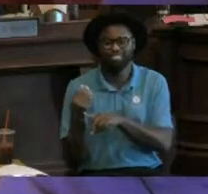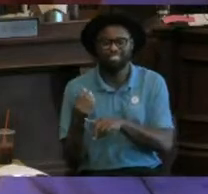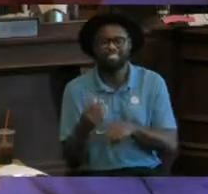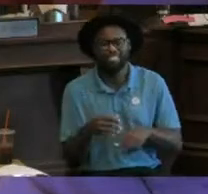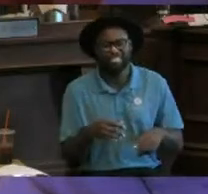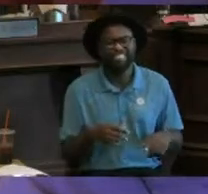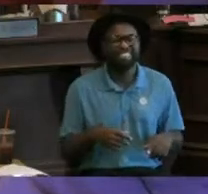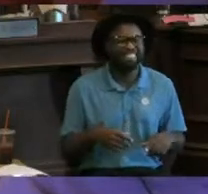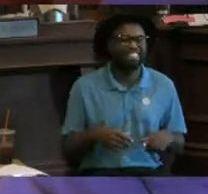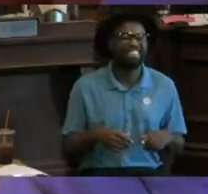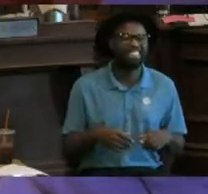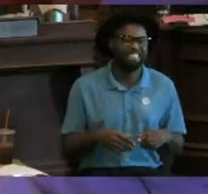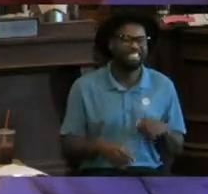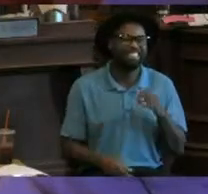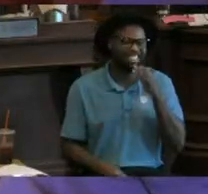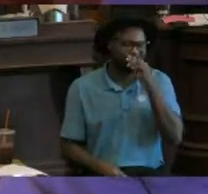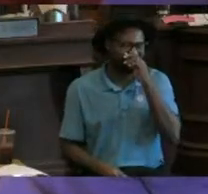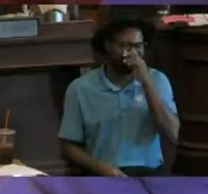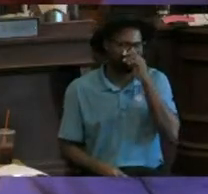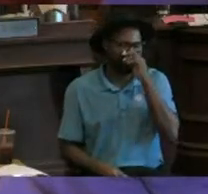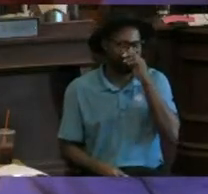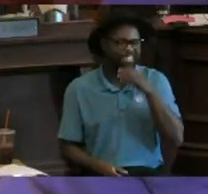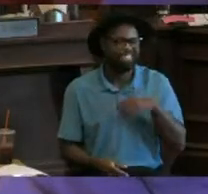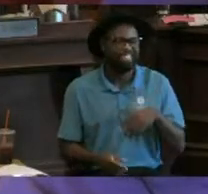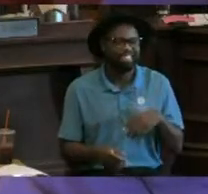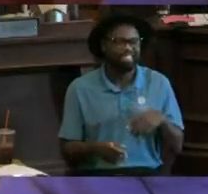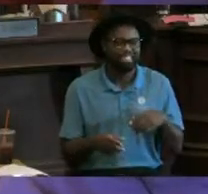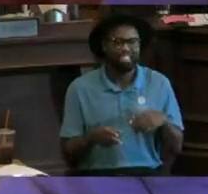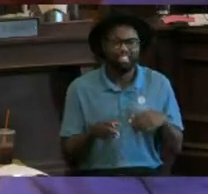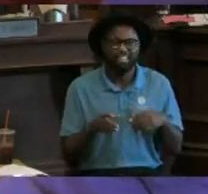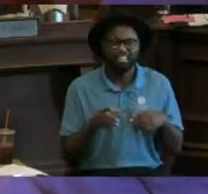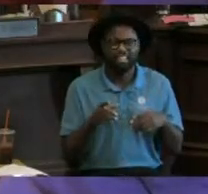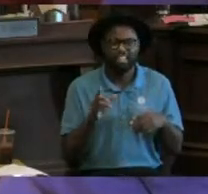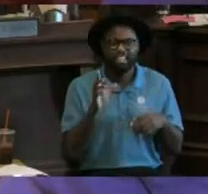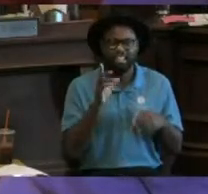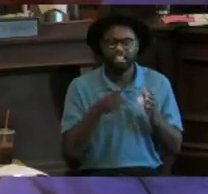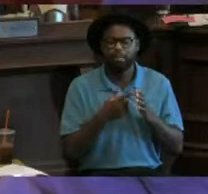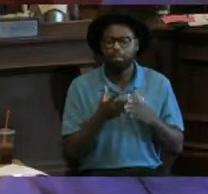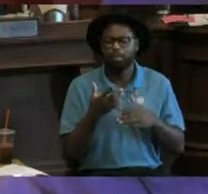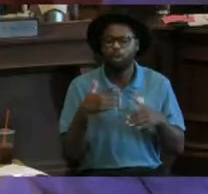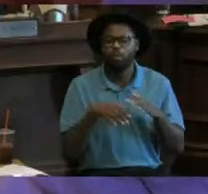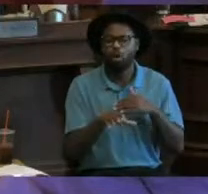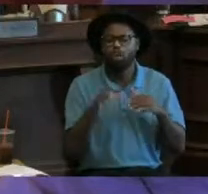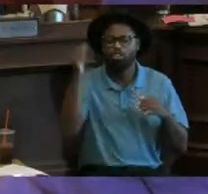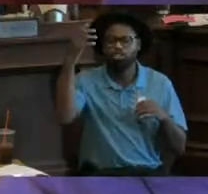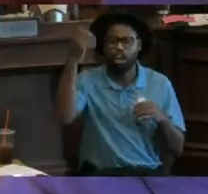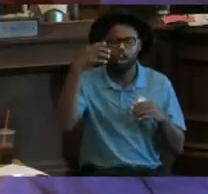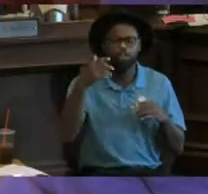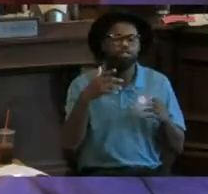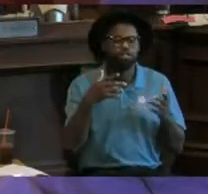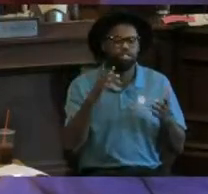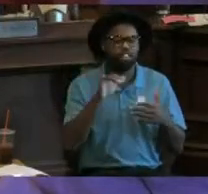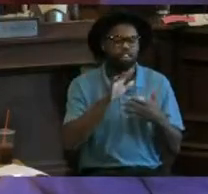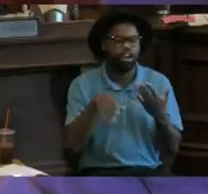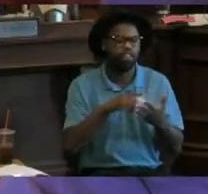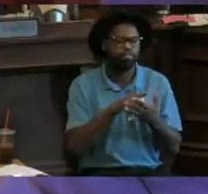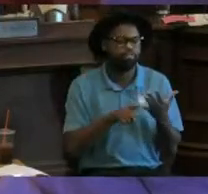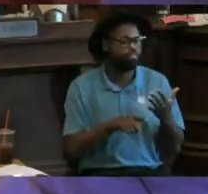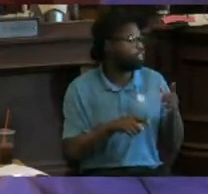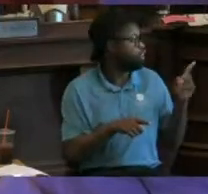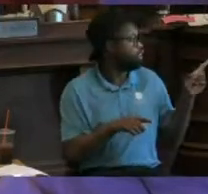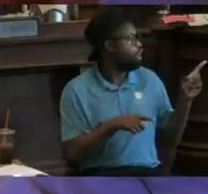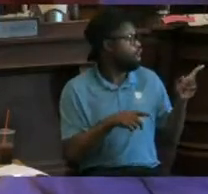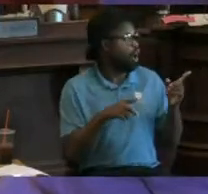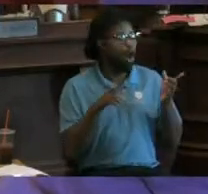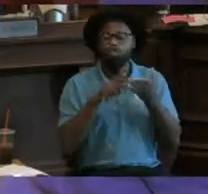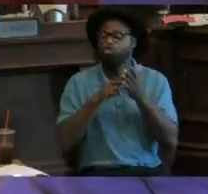know, additional protections, you know, there won't be tubs, there'll be walk-in showers and things like that. But So you're just following the state guidelines. I